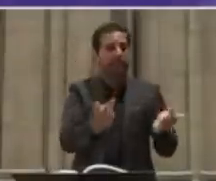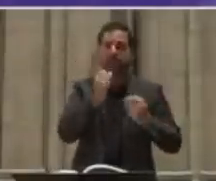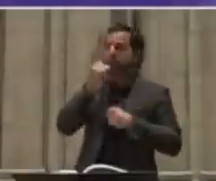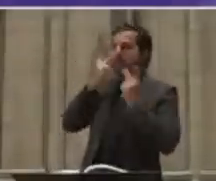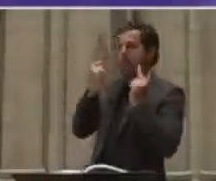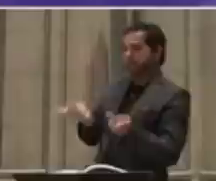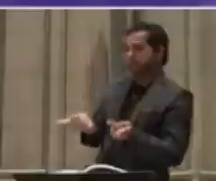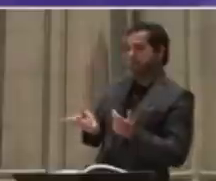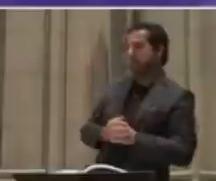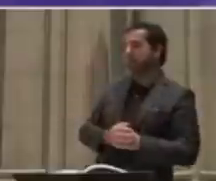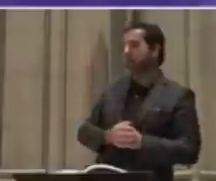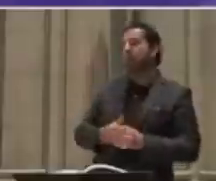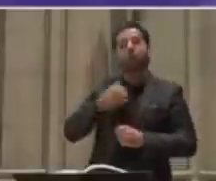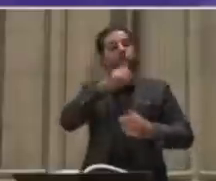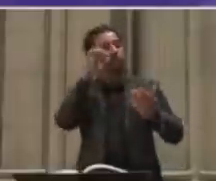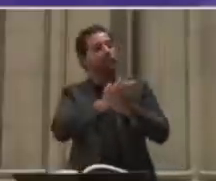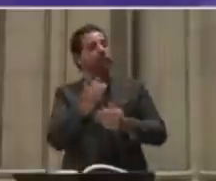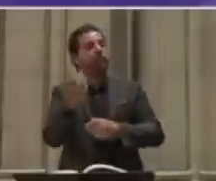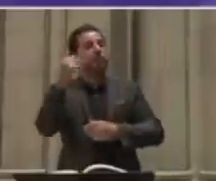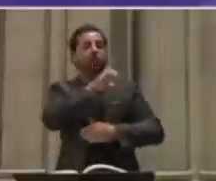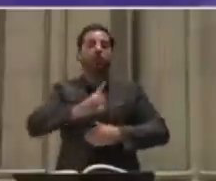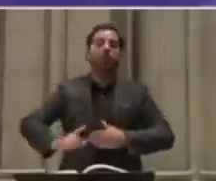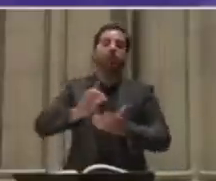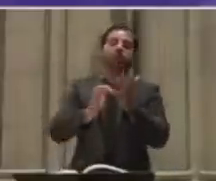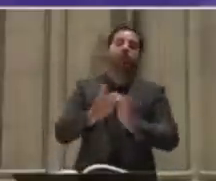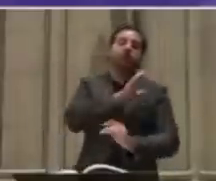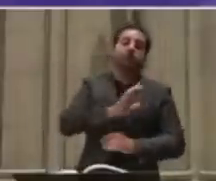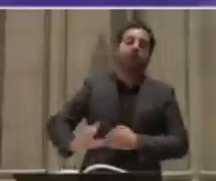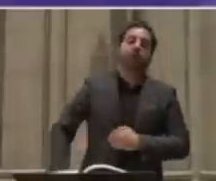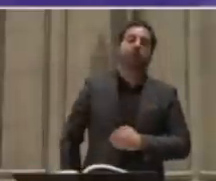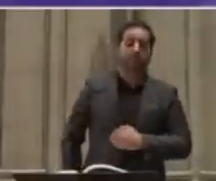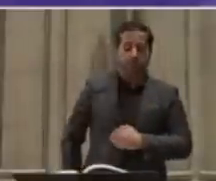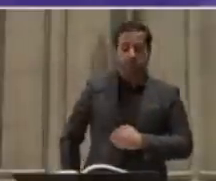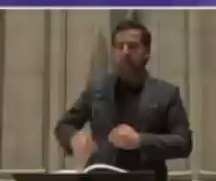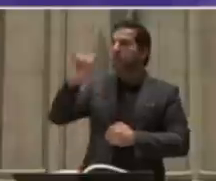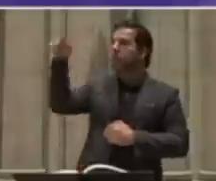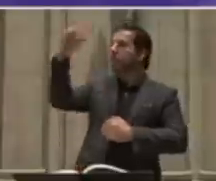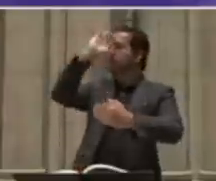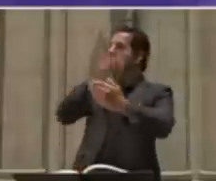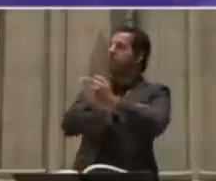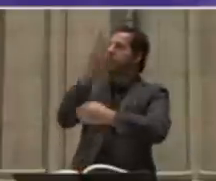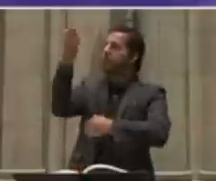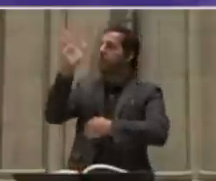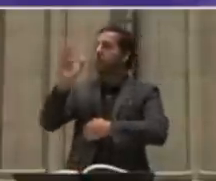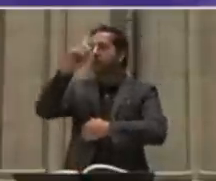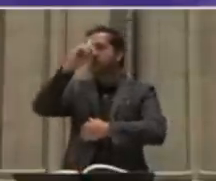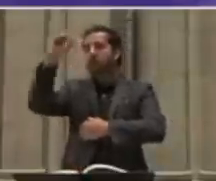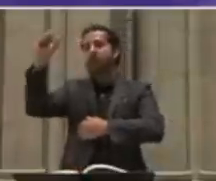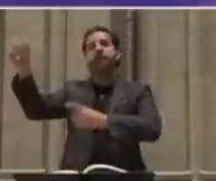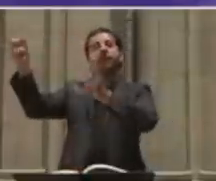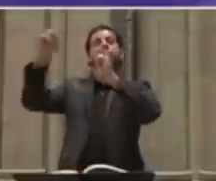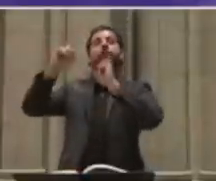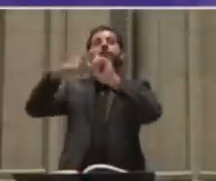and unseen. We believe in one Lord, Jesus Christ, the only Son of God, eternally